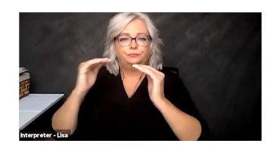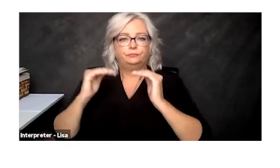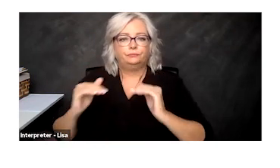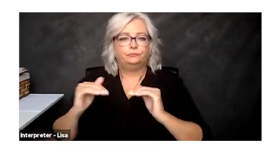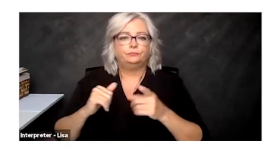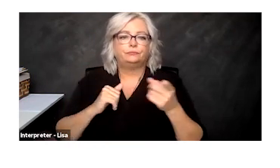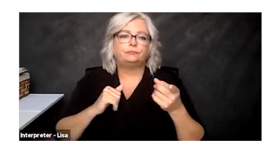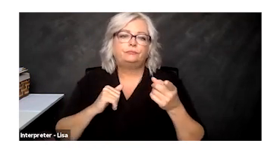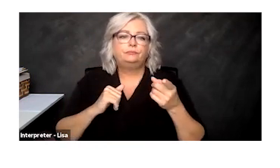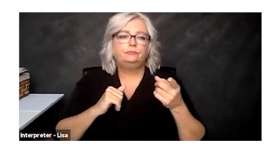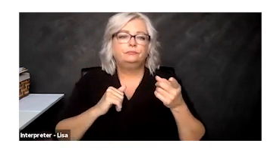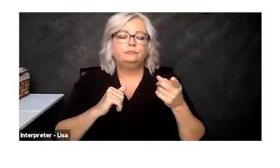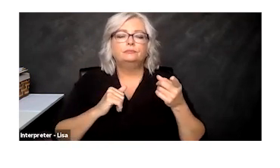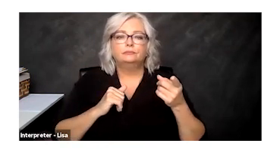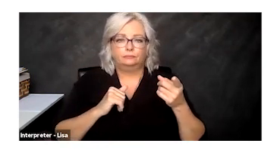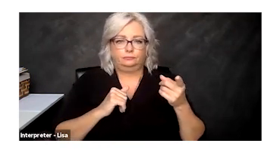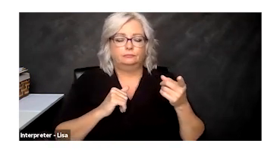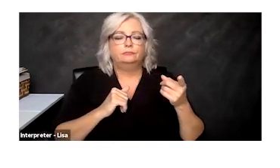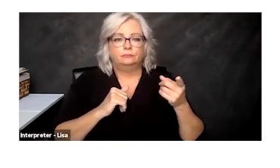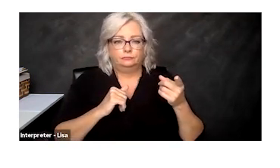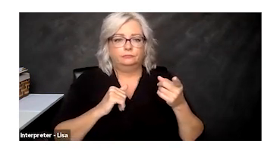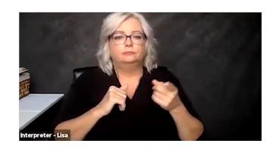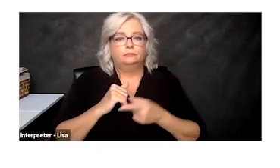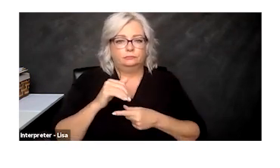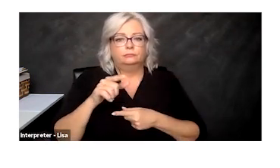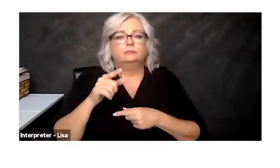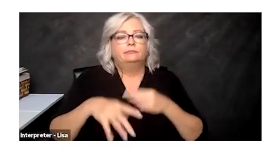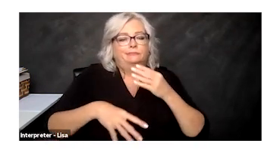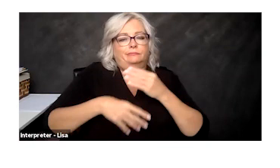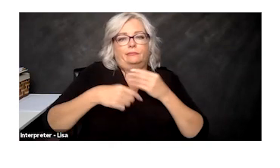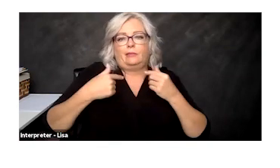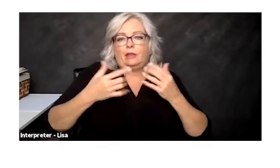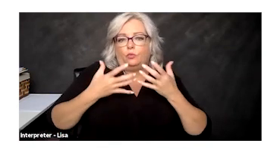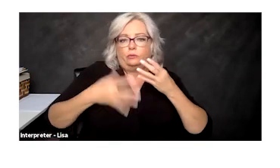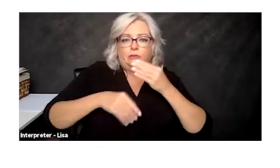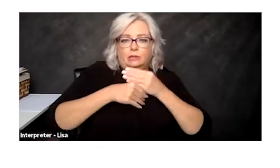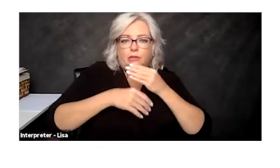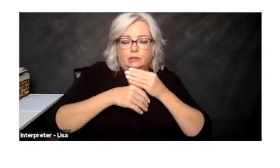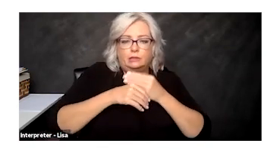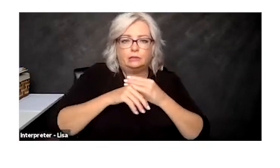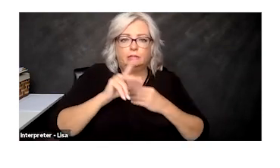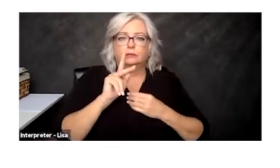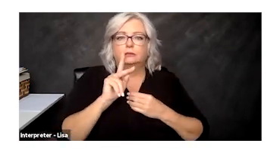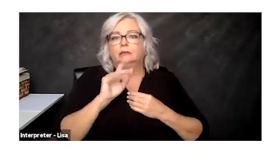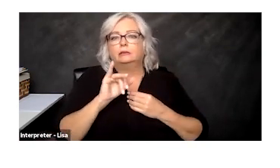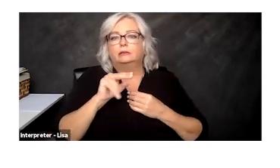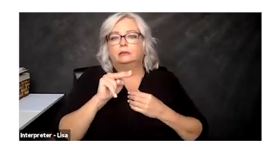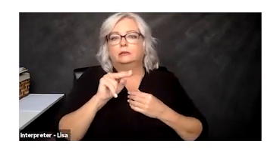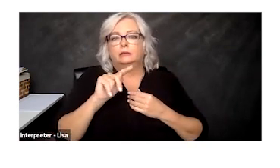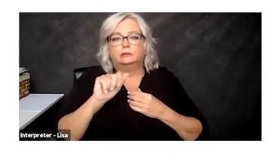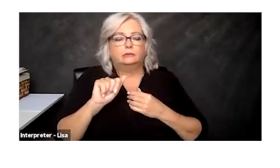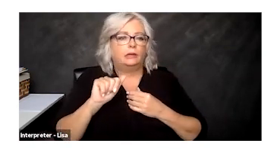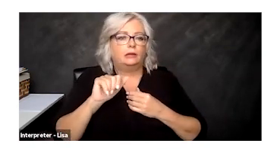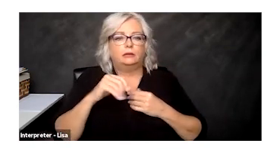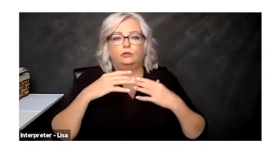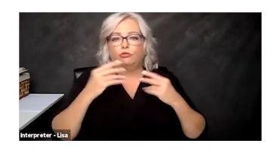And, just building off of what Tabitha just said in reference to the use of kente cloth within the fashion industry, something